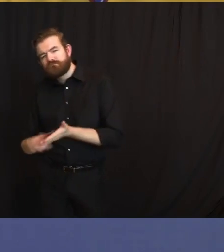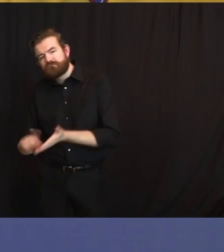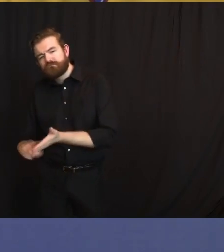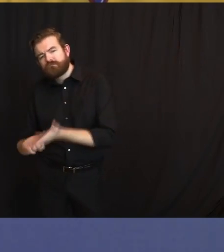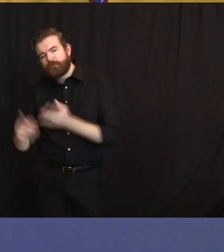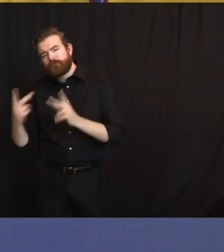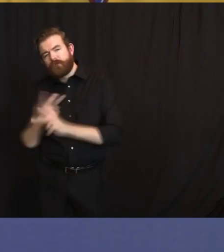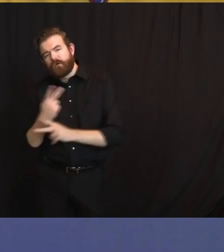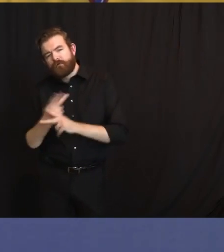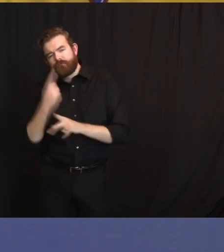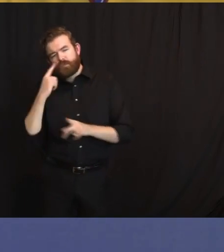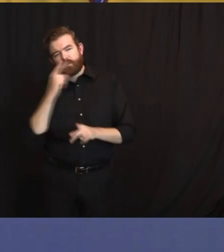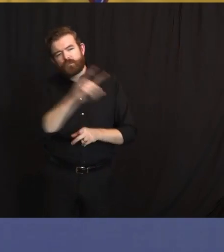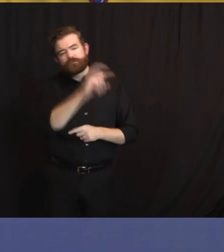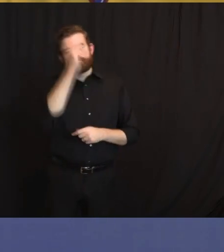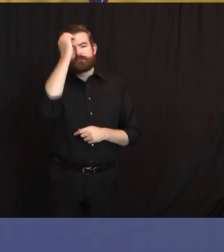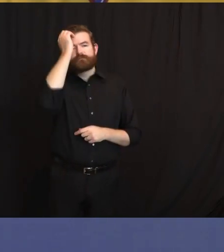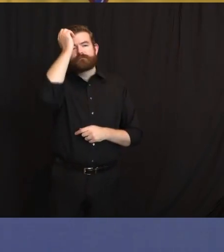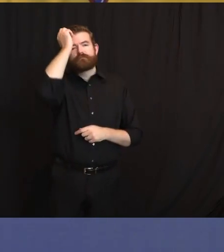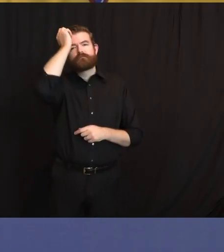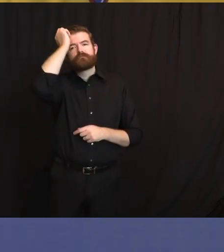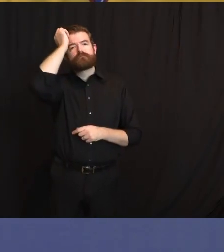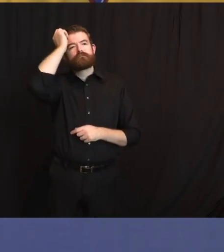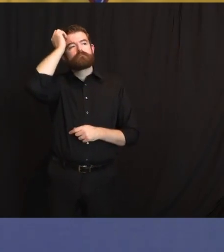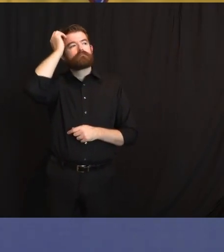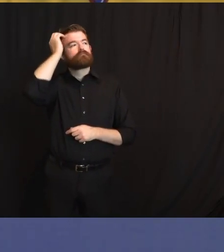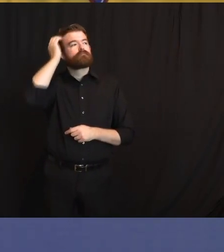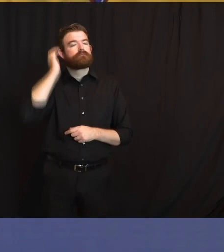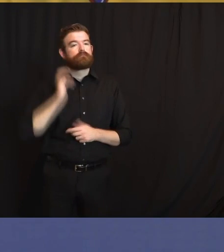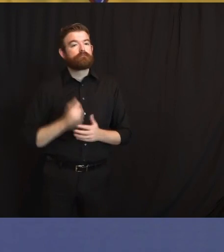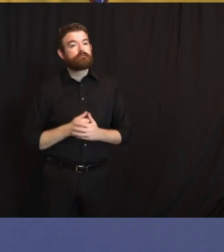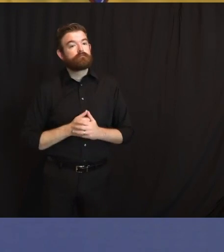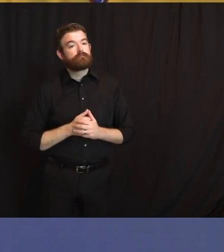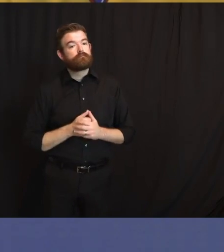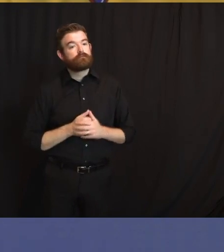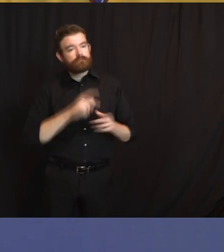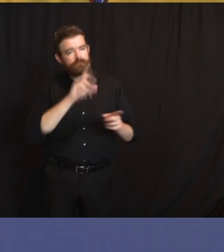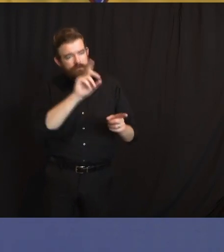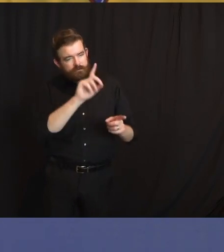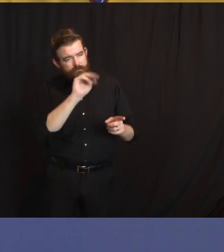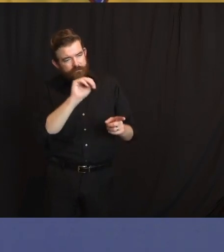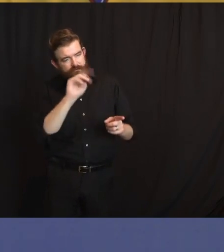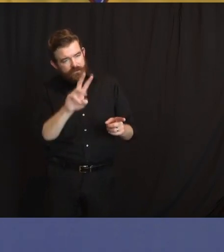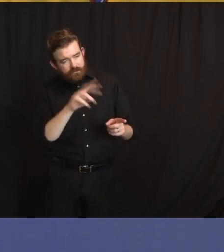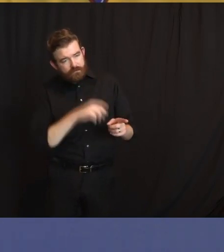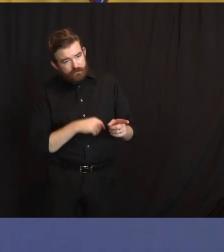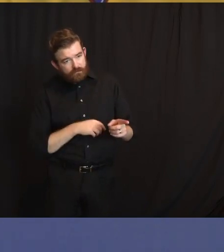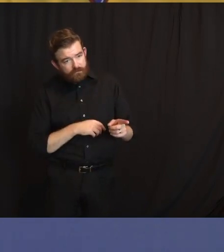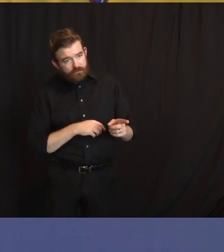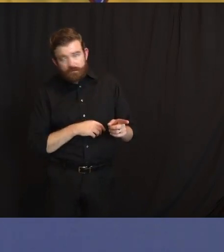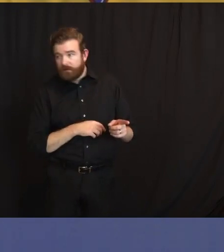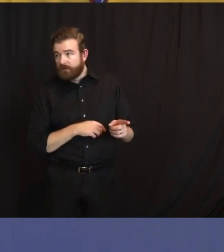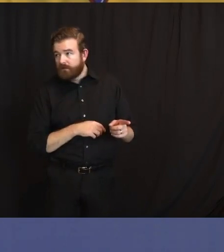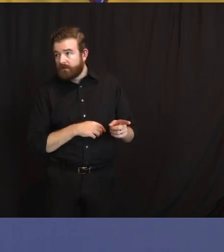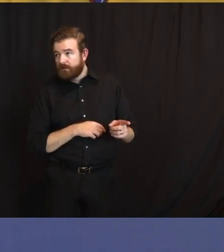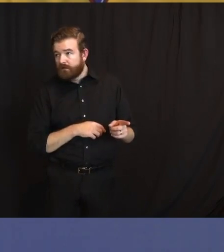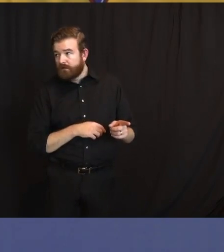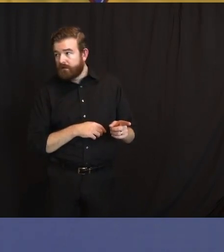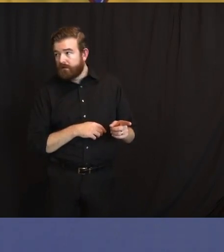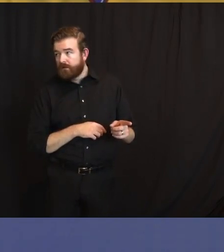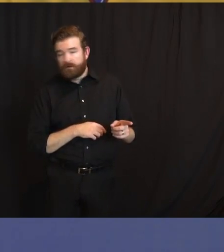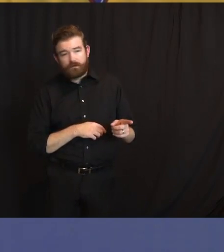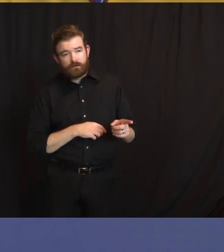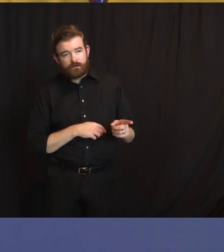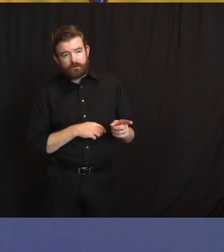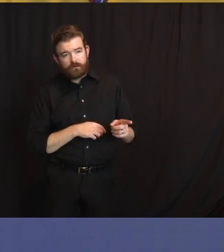it. Were you connecting the motor vehicles with the party that you referred to? Sorry, So